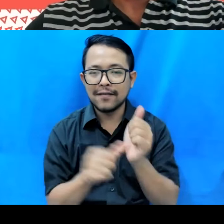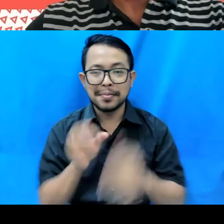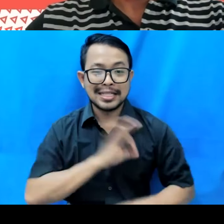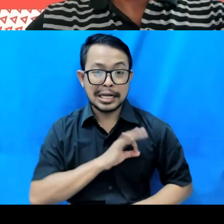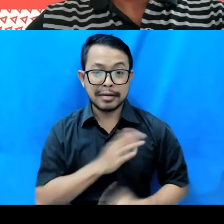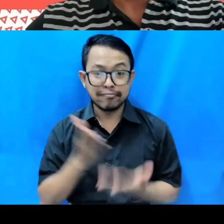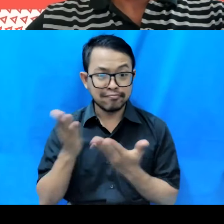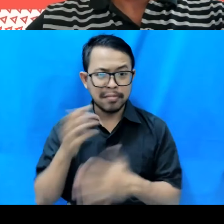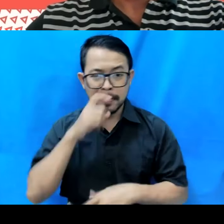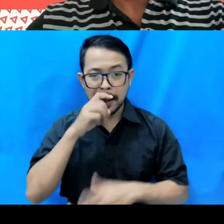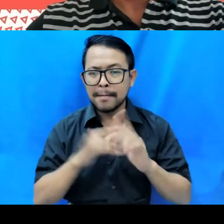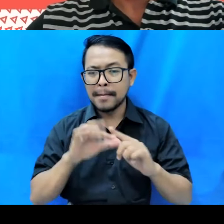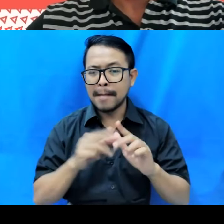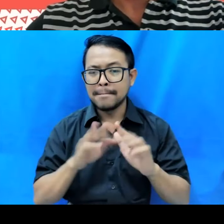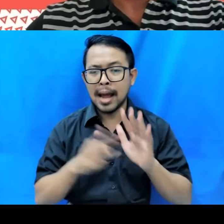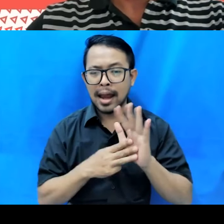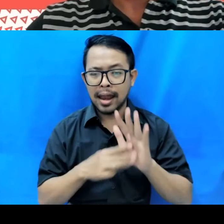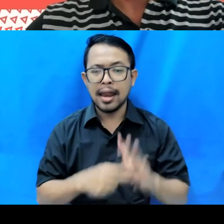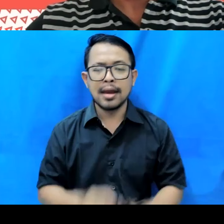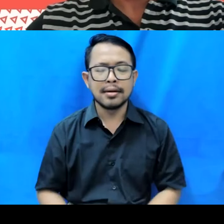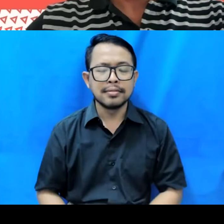staff. So go ahead, sir.